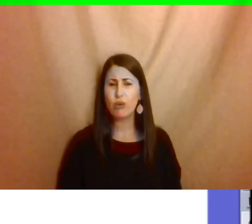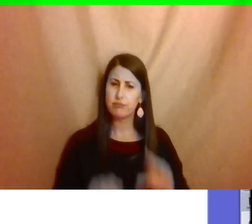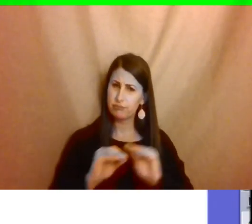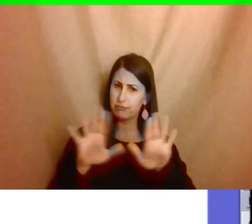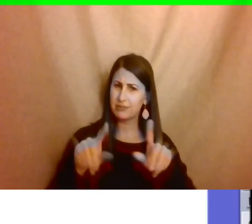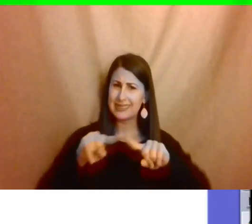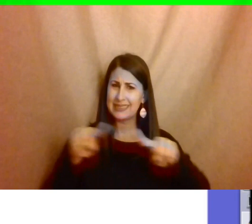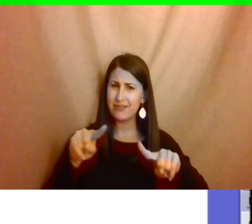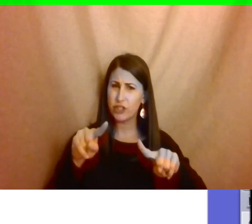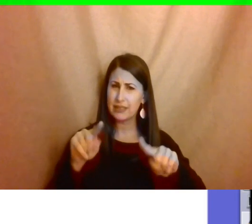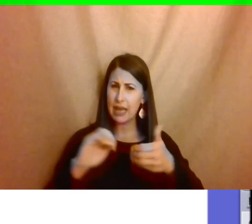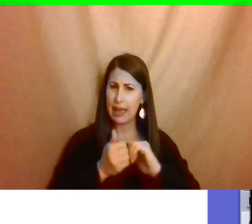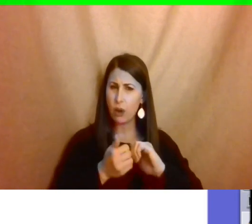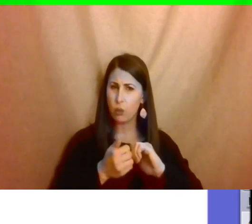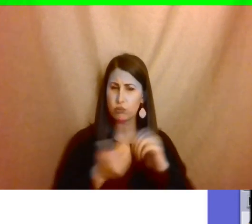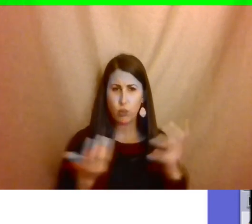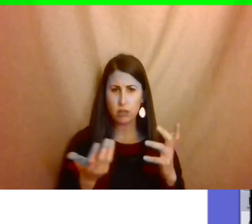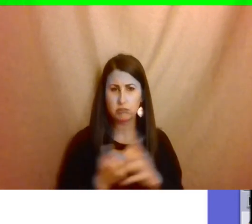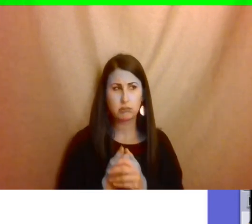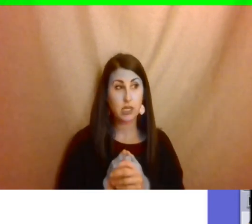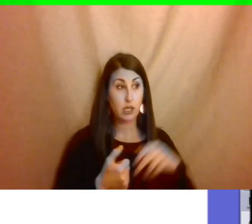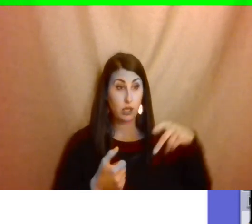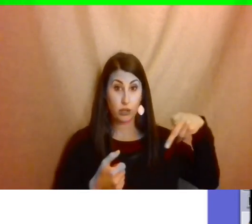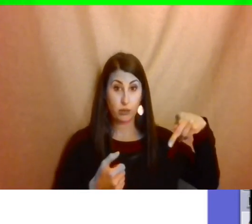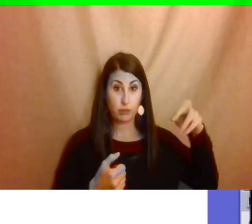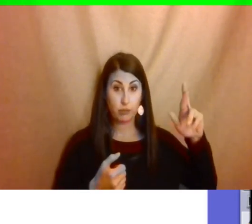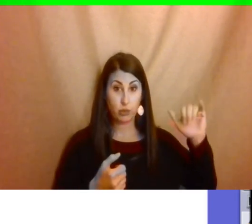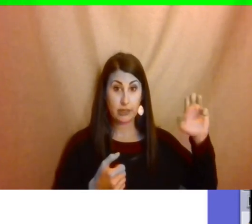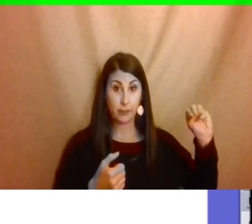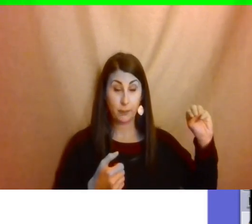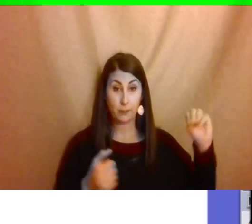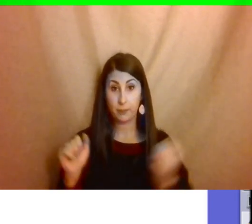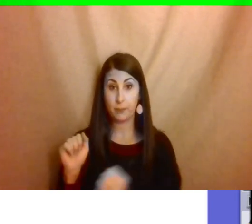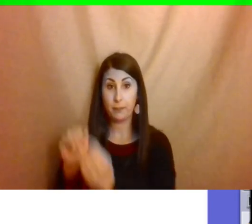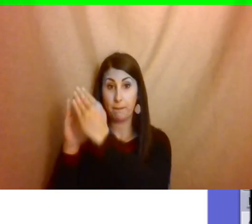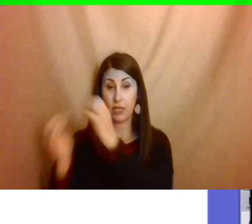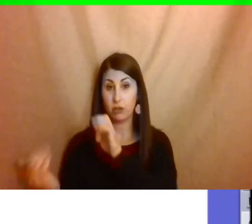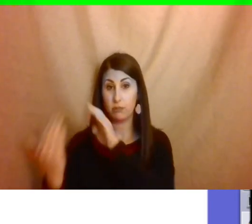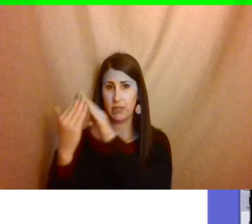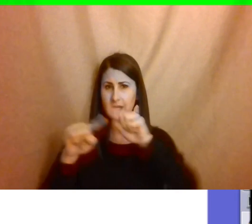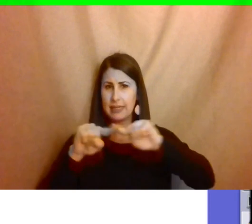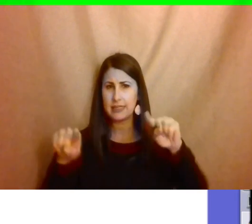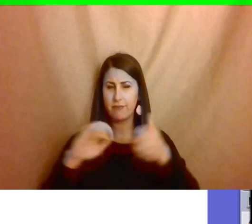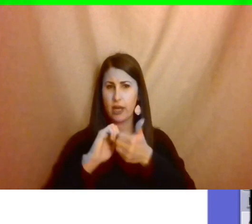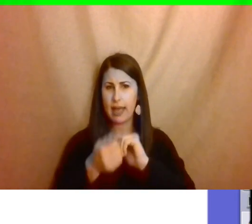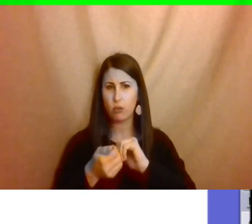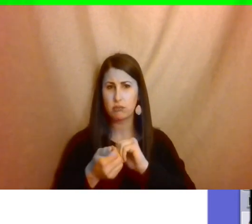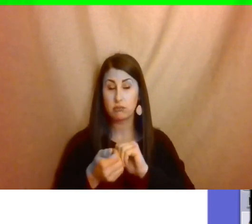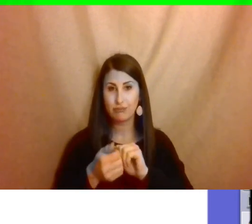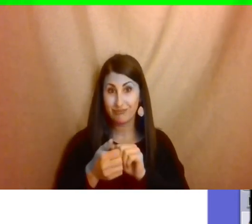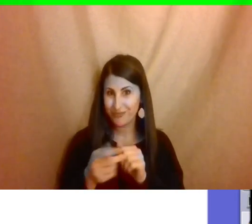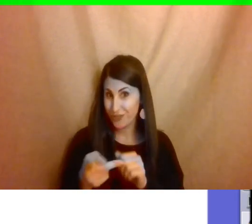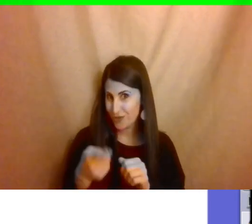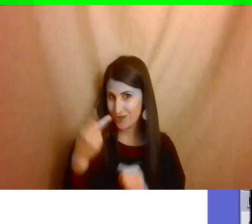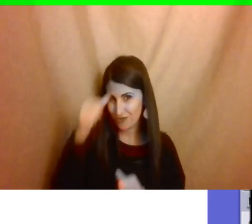a pyramid? Let's see if you remember the main differences. So I'm gonna write prism right here, and then